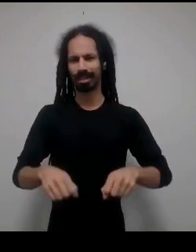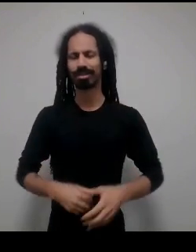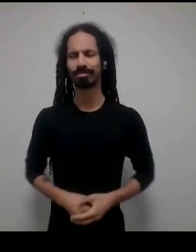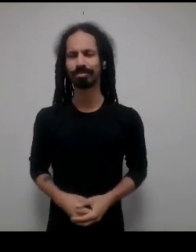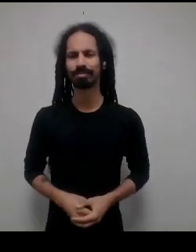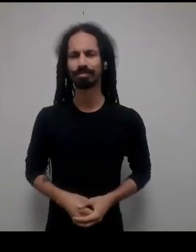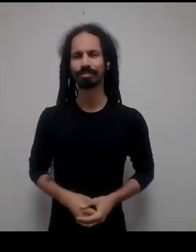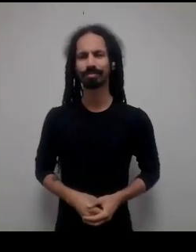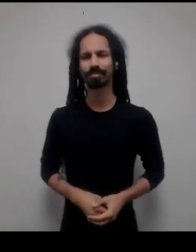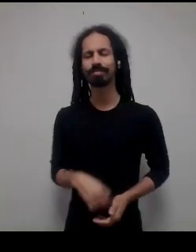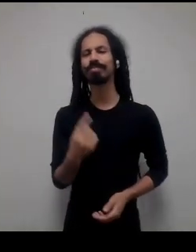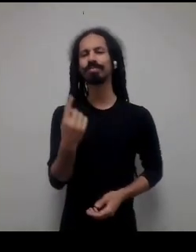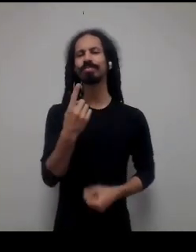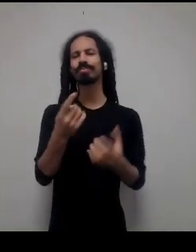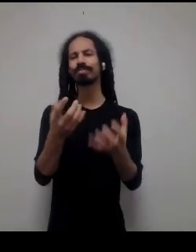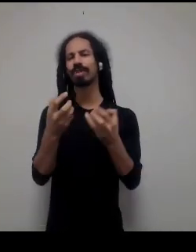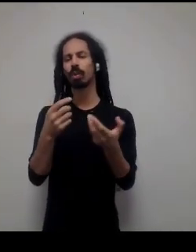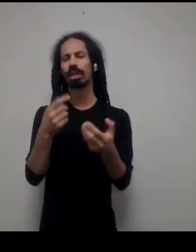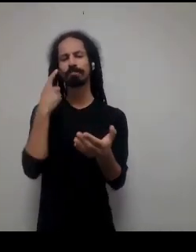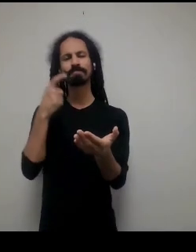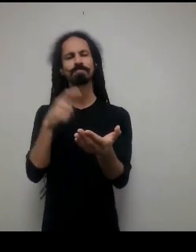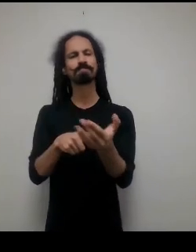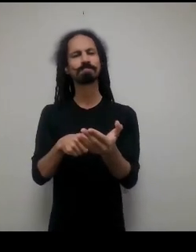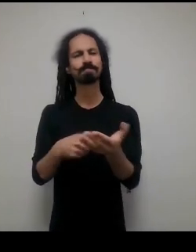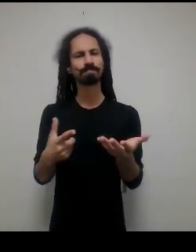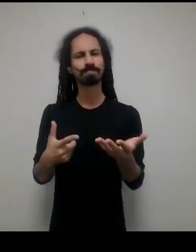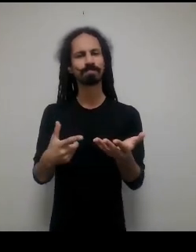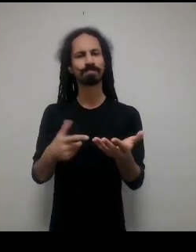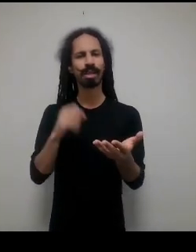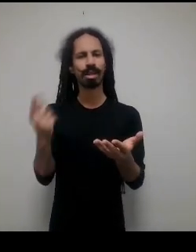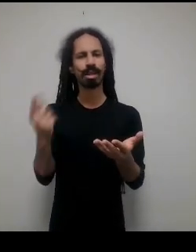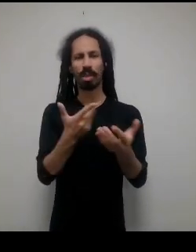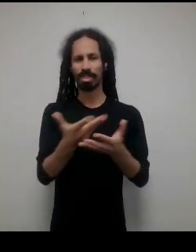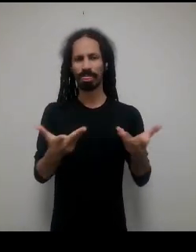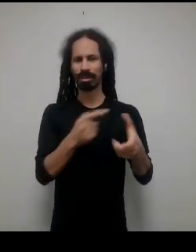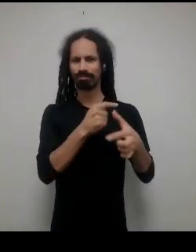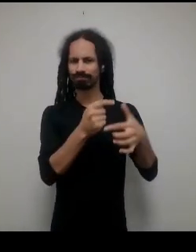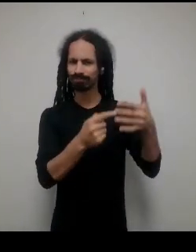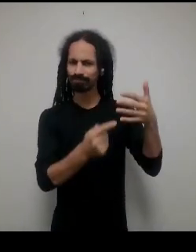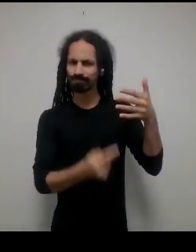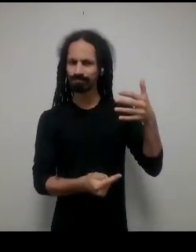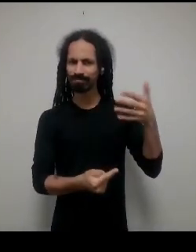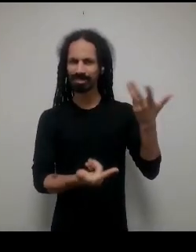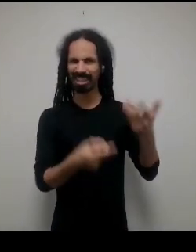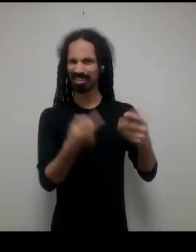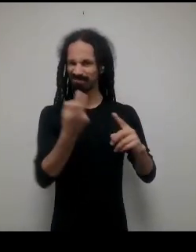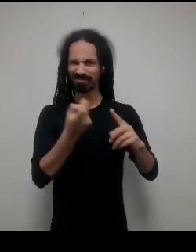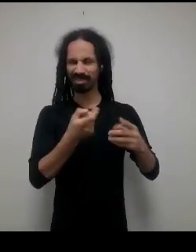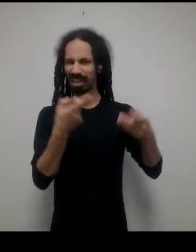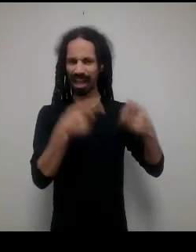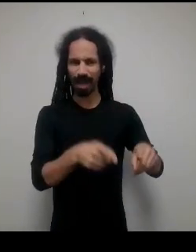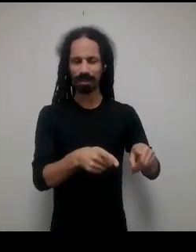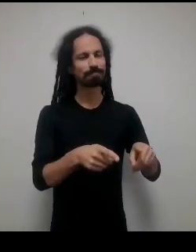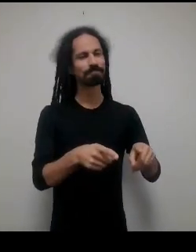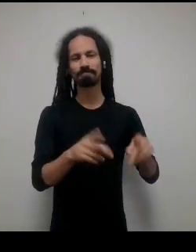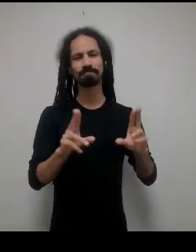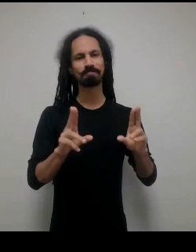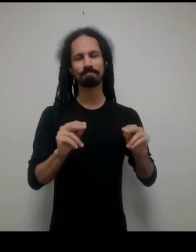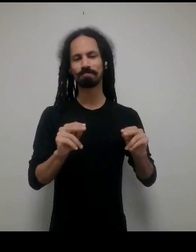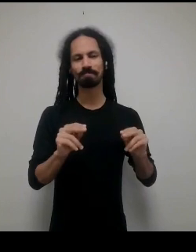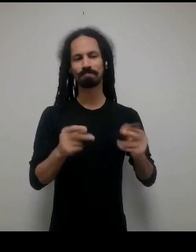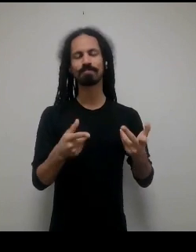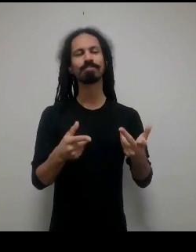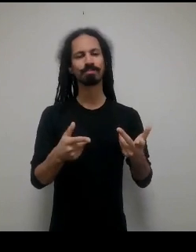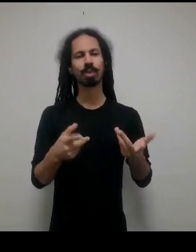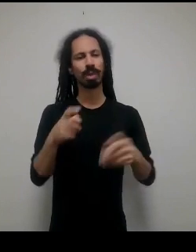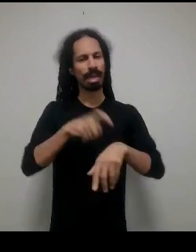But something that I want us to note is that these things don't just happen. Time and effort are required to prepare for the